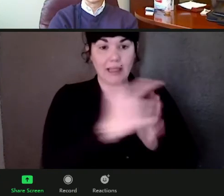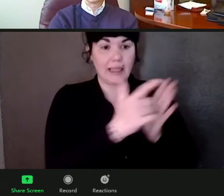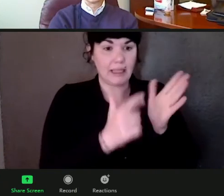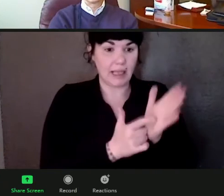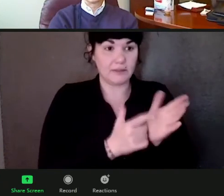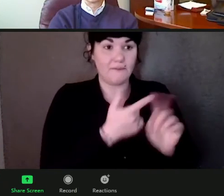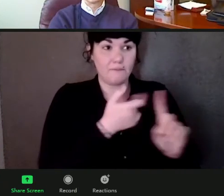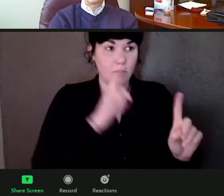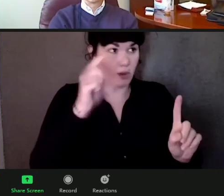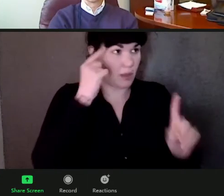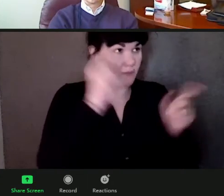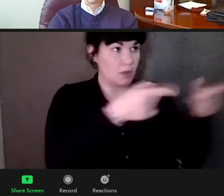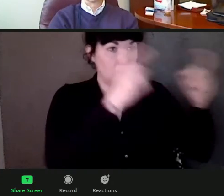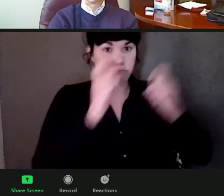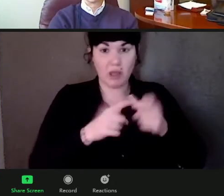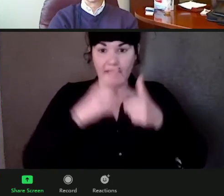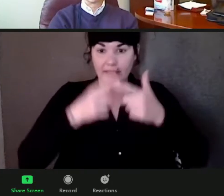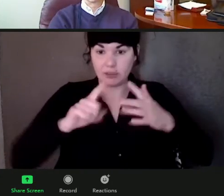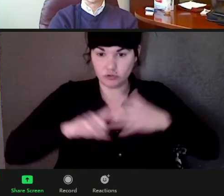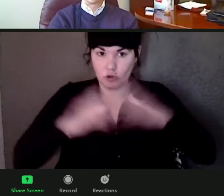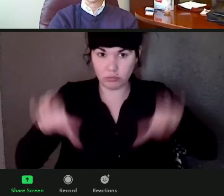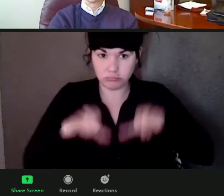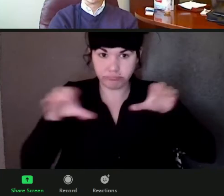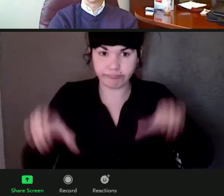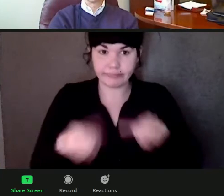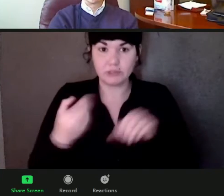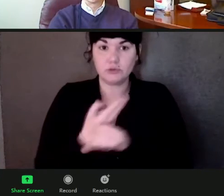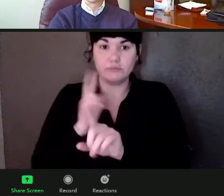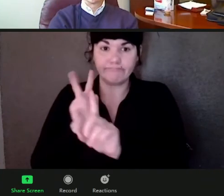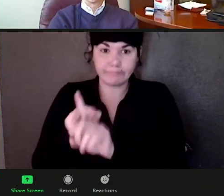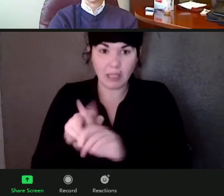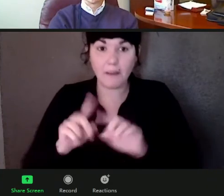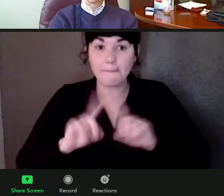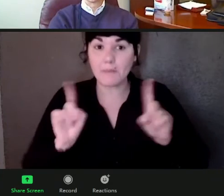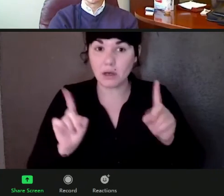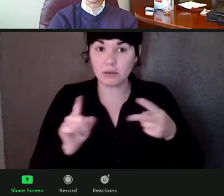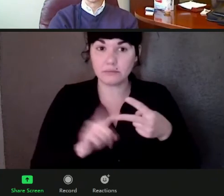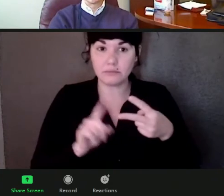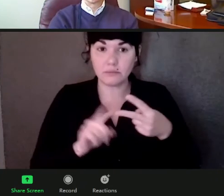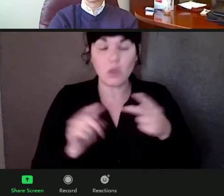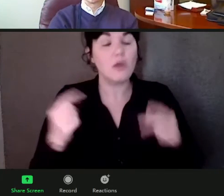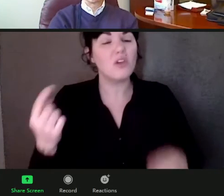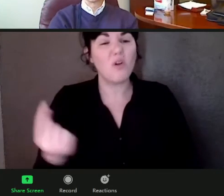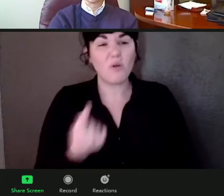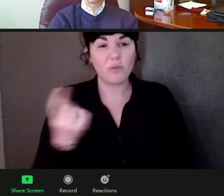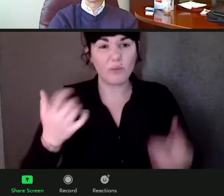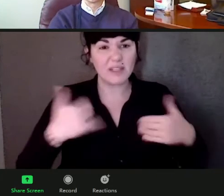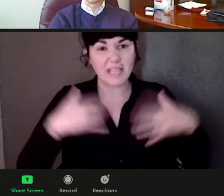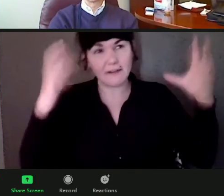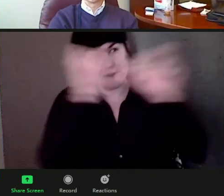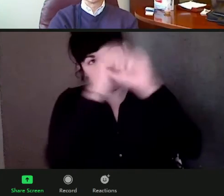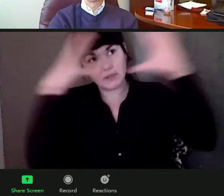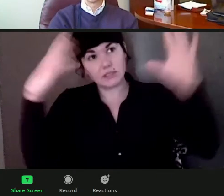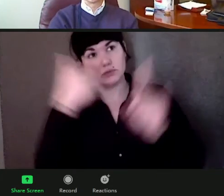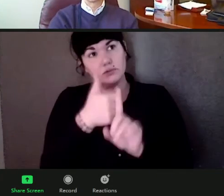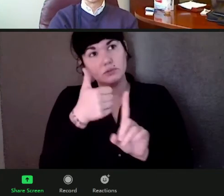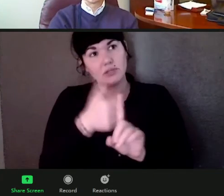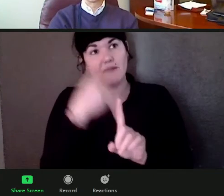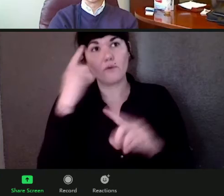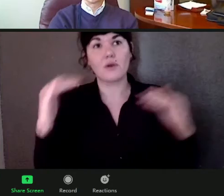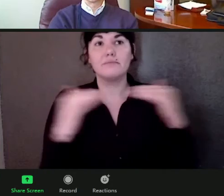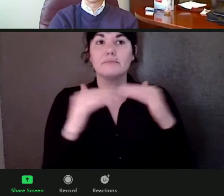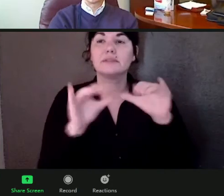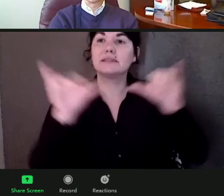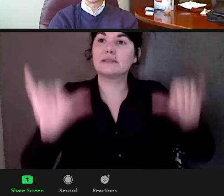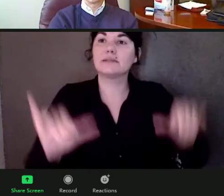you've always had a vision yourself for what you think is an equitable educational system here for the state of Michigan. And the